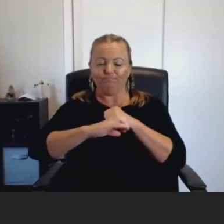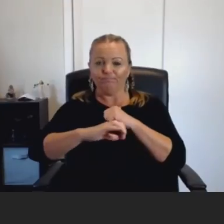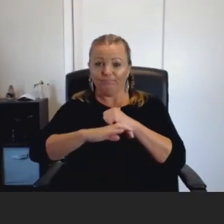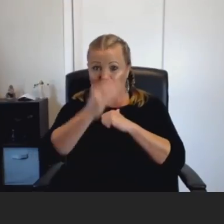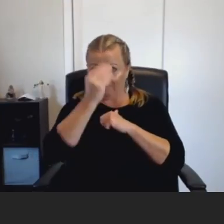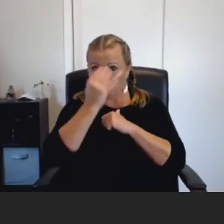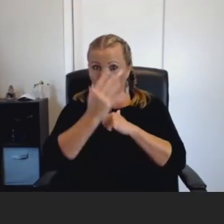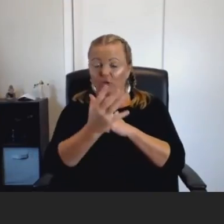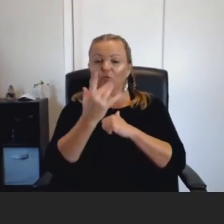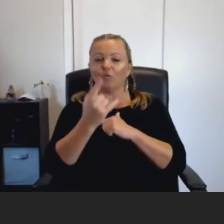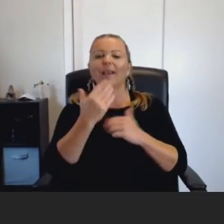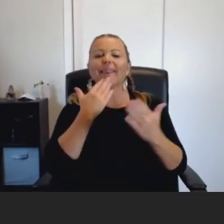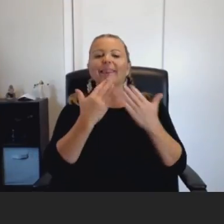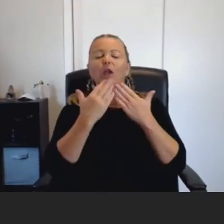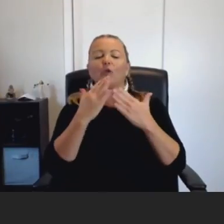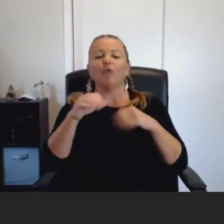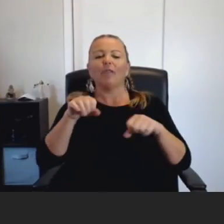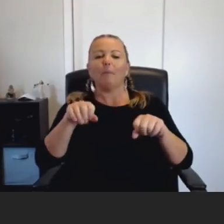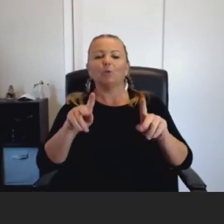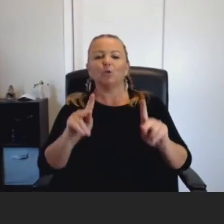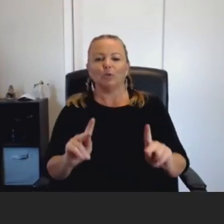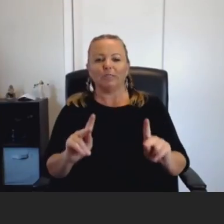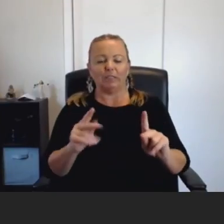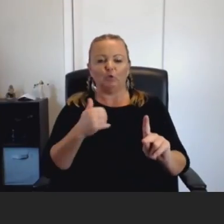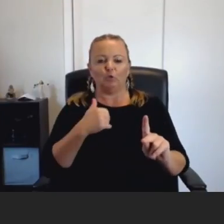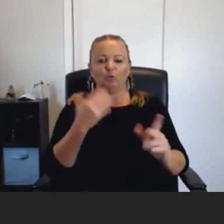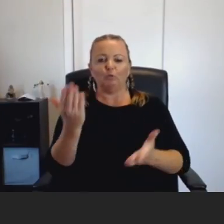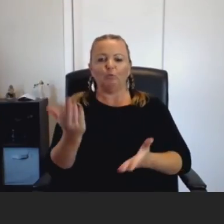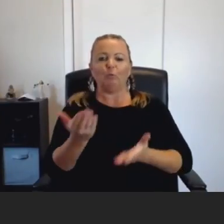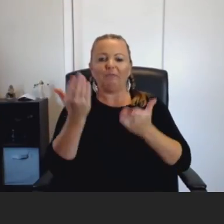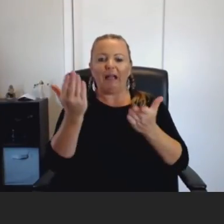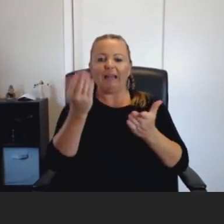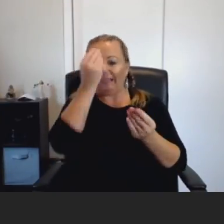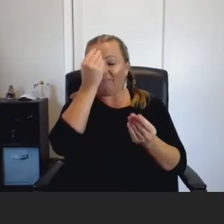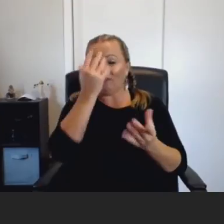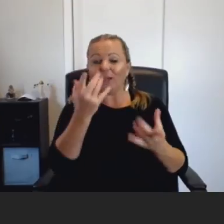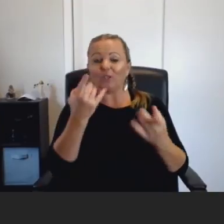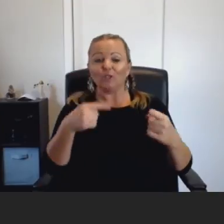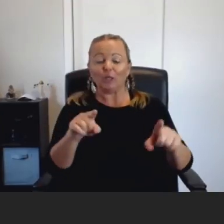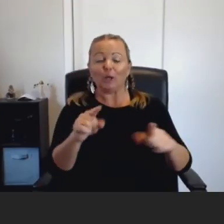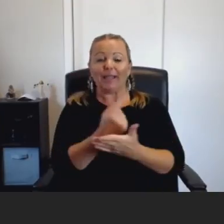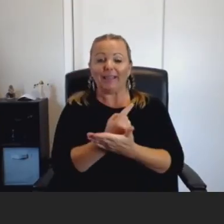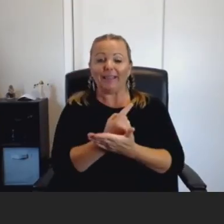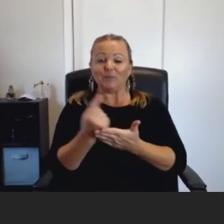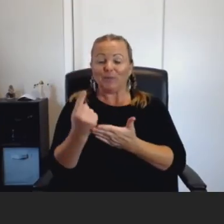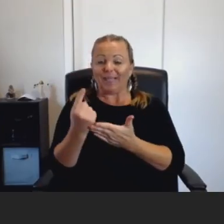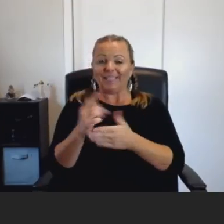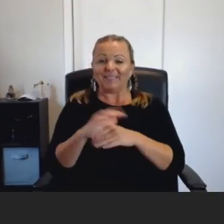And I thank you all for the opportunity to have provided this information during this past week.